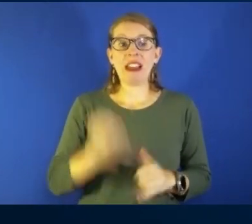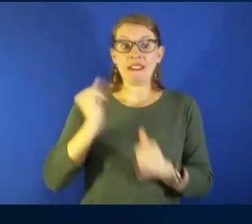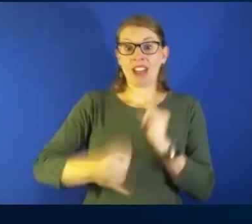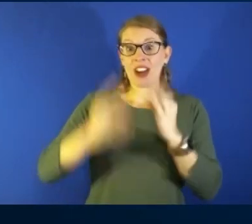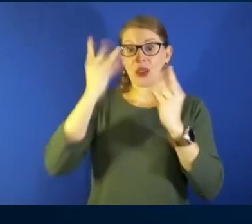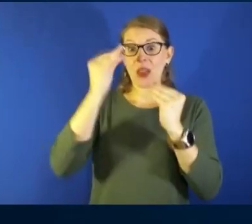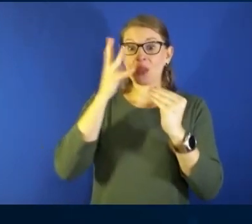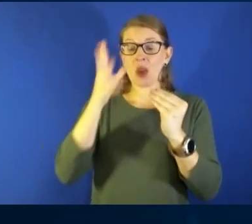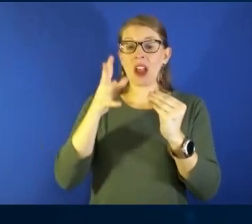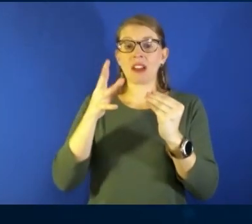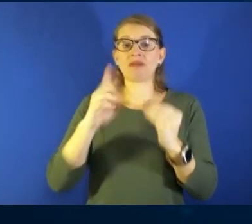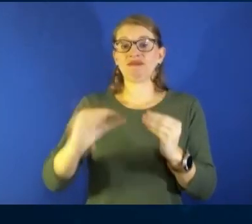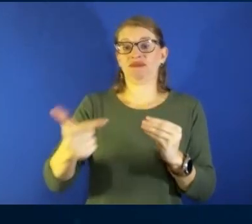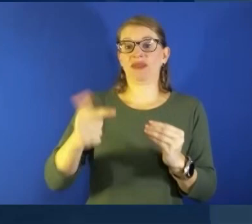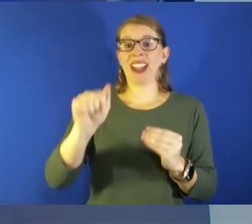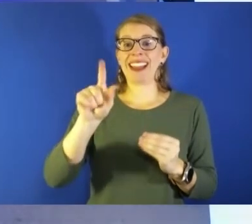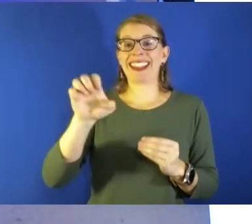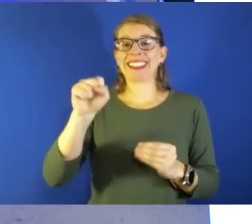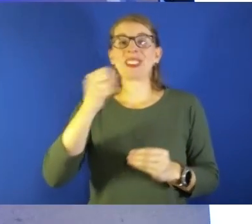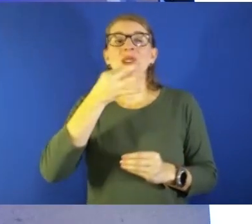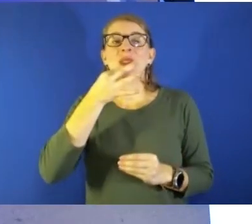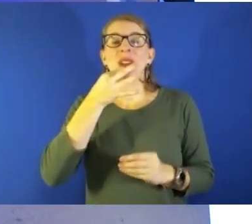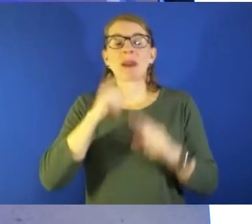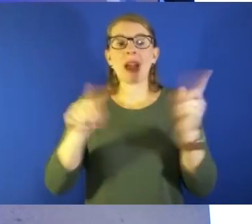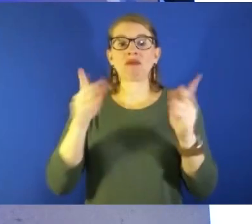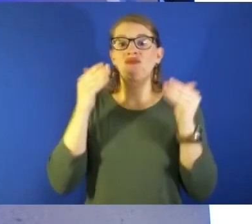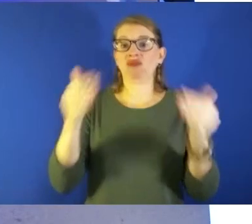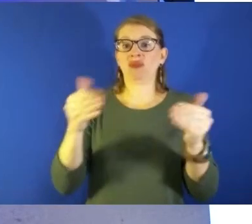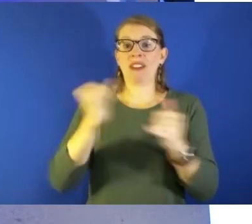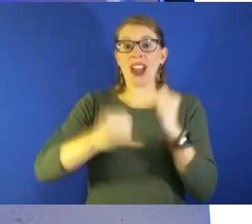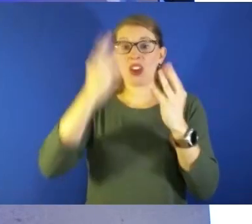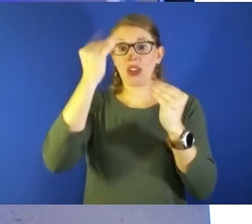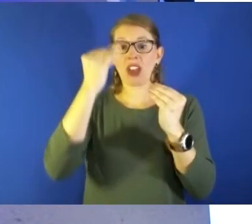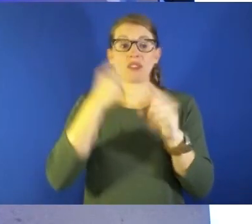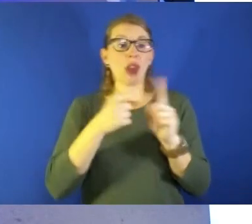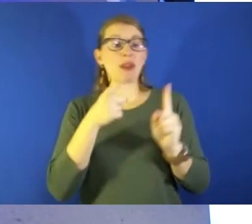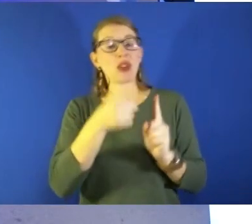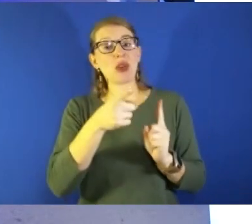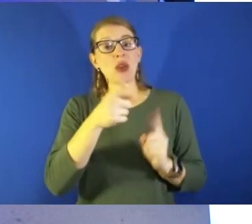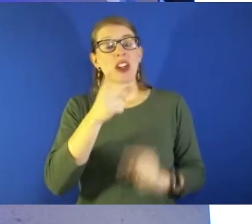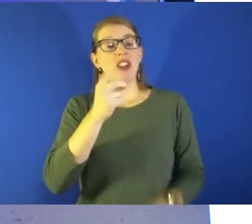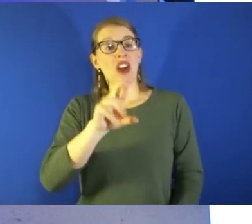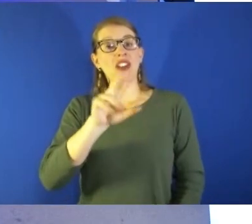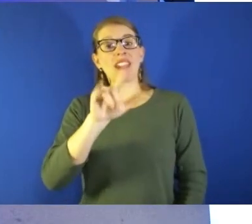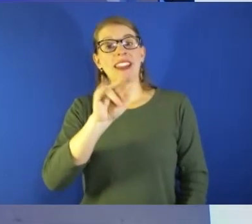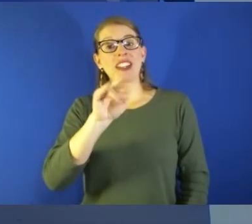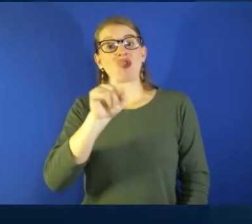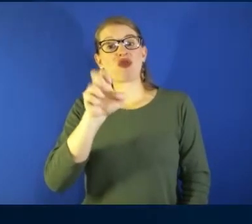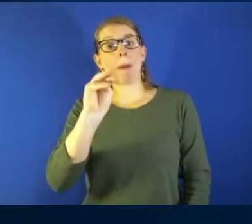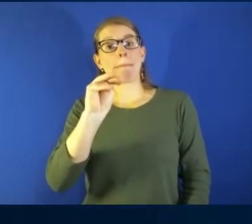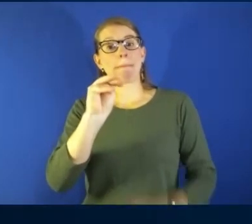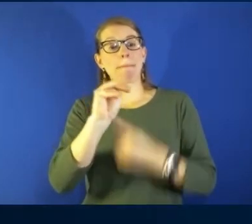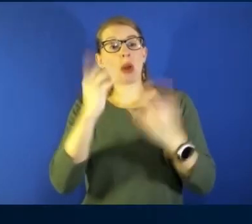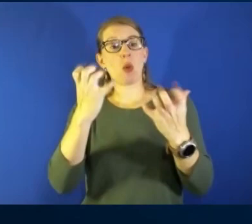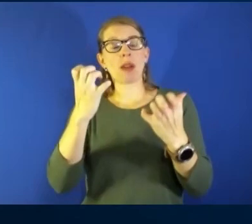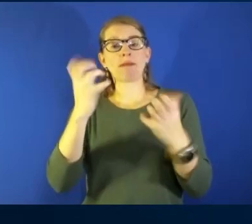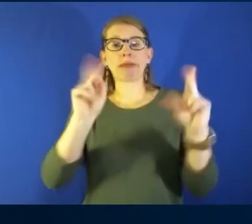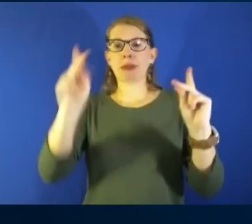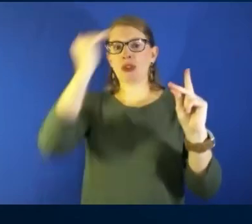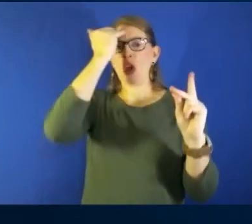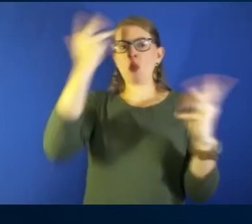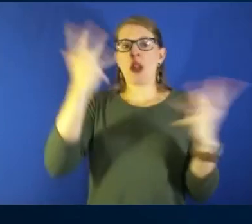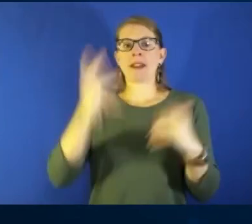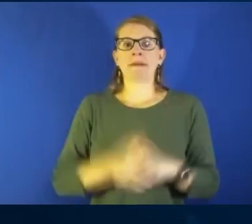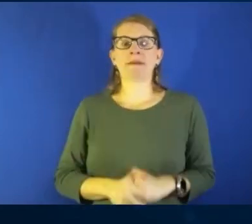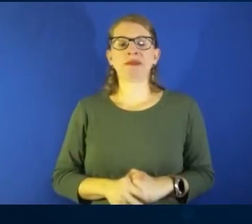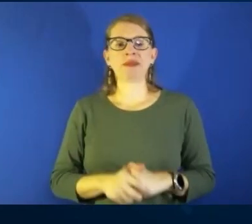talk to Alexis here in just a moment, but I'm going to go ahead and get final thoughts from you, Dr. Lindstrom. Just what do you want everyone to know about just taking